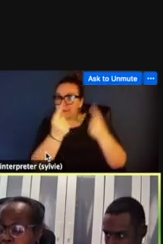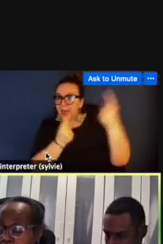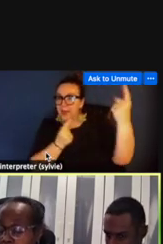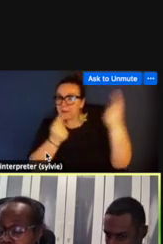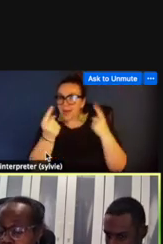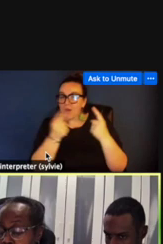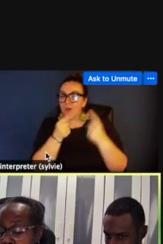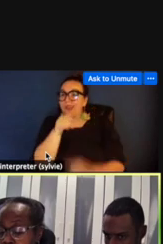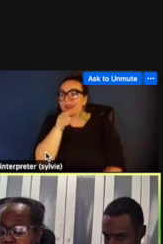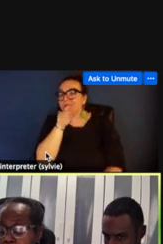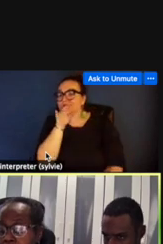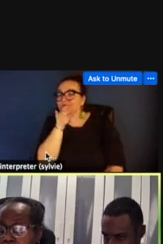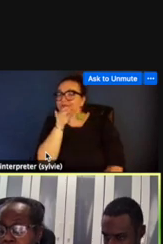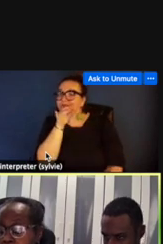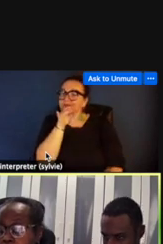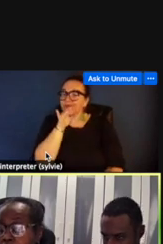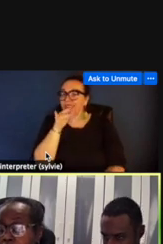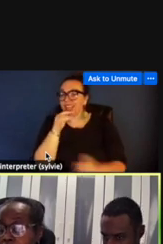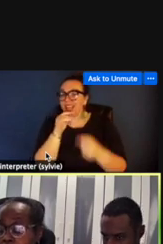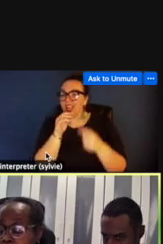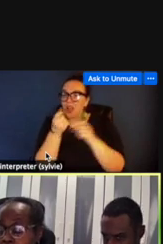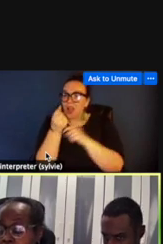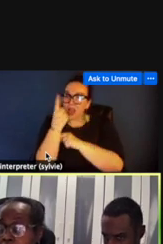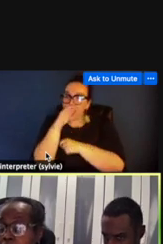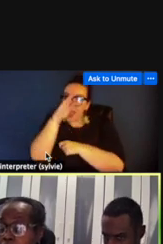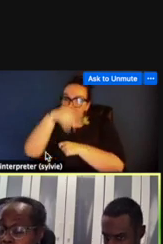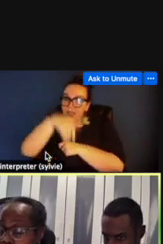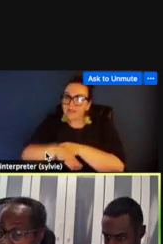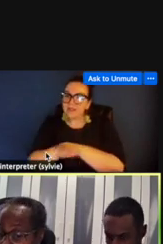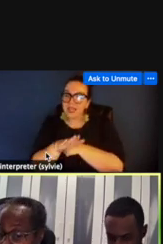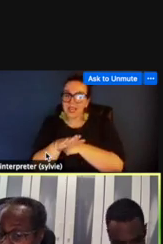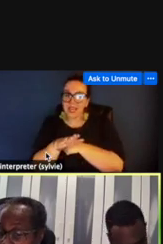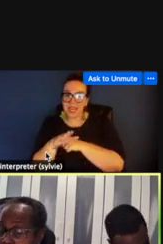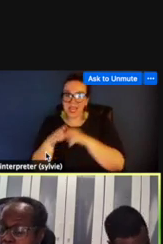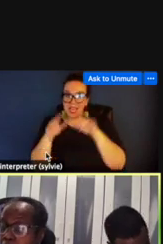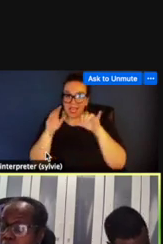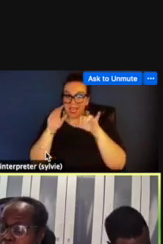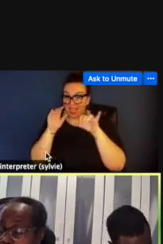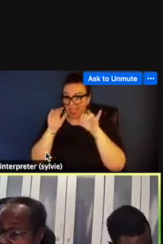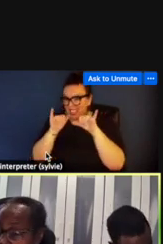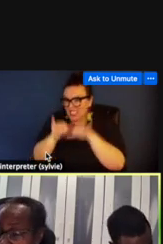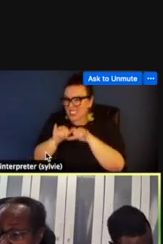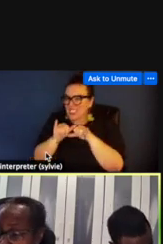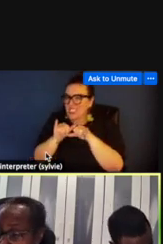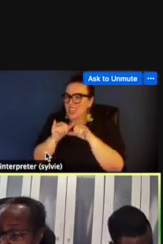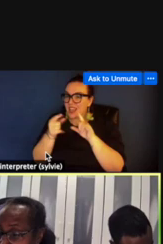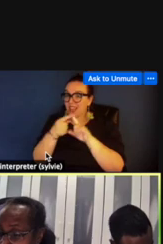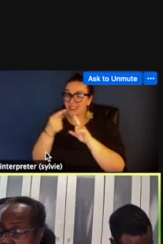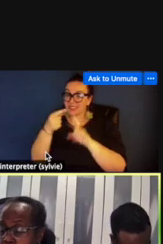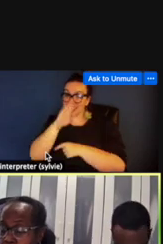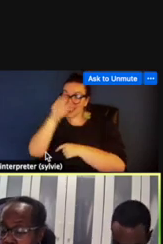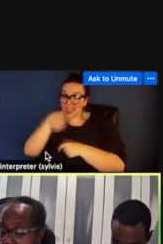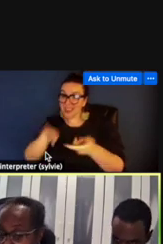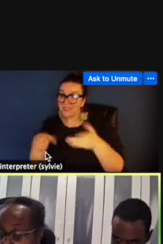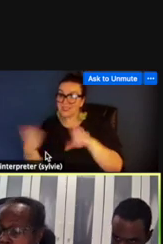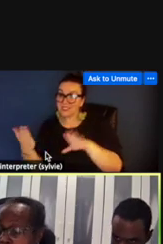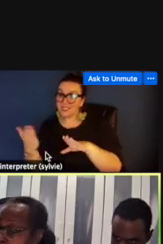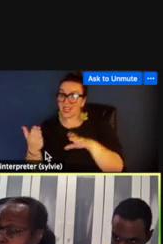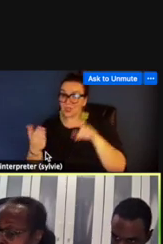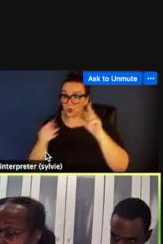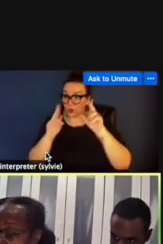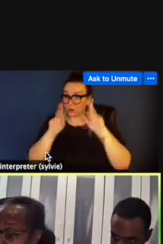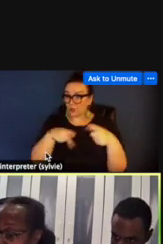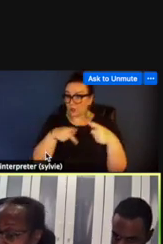and understand the elephant. And they stay with the elephant either until they die or the elephant dies. So they